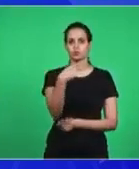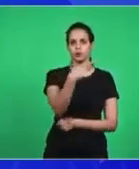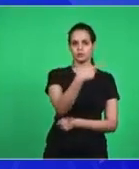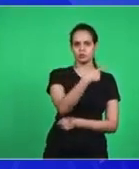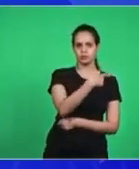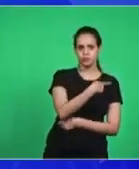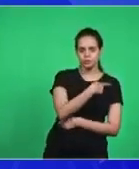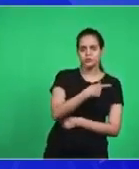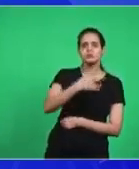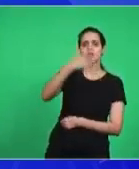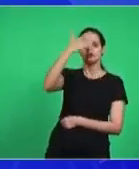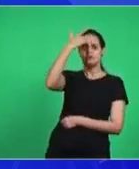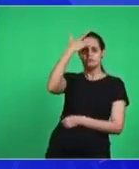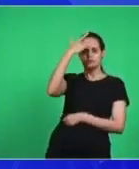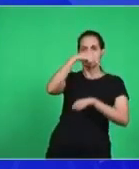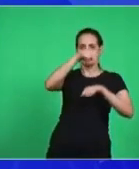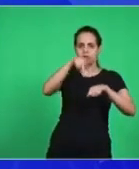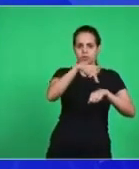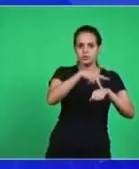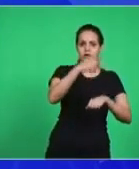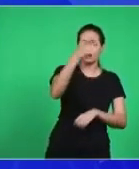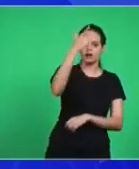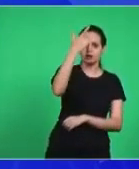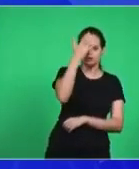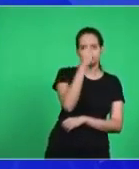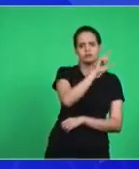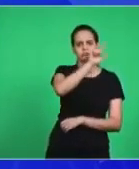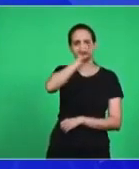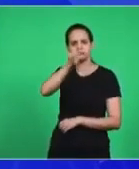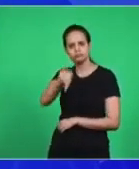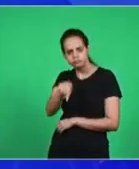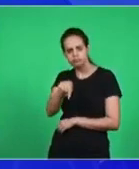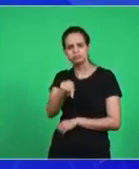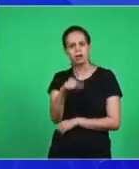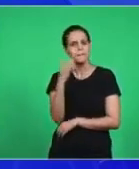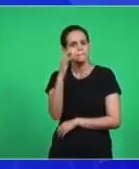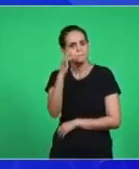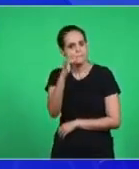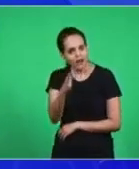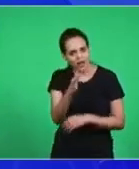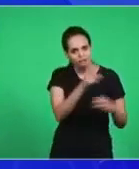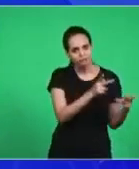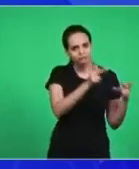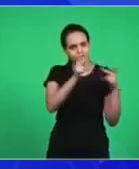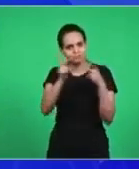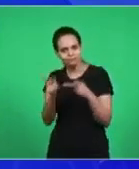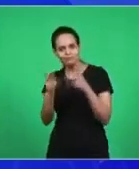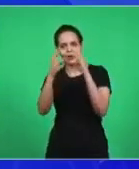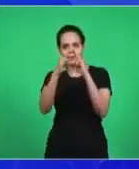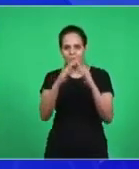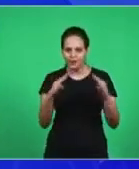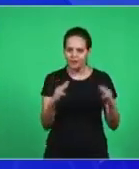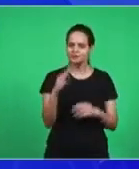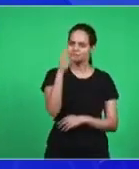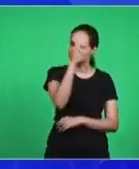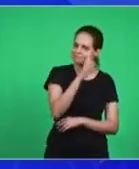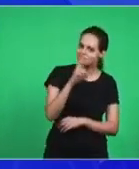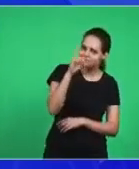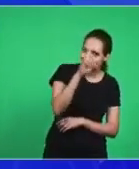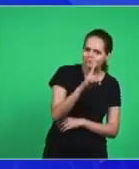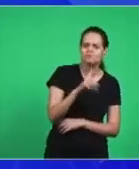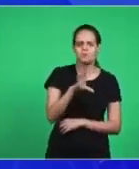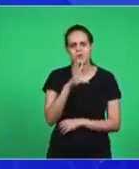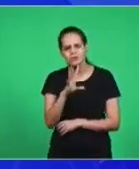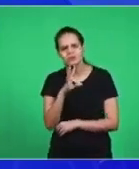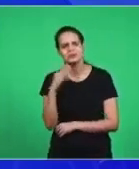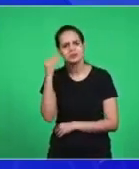that has joined us, and soon they will be in Brazil to visit us, to visit Maranhão and to know